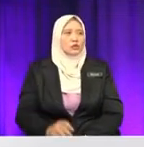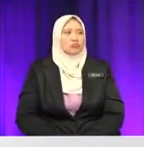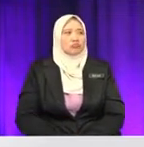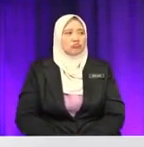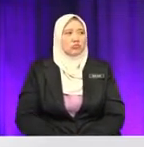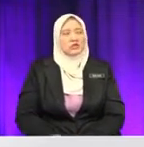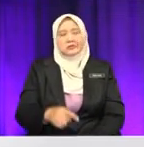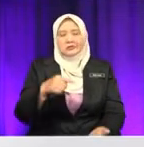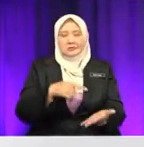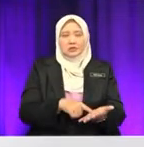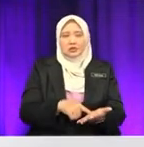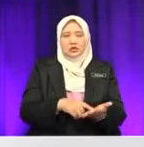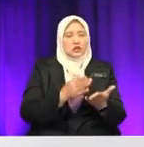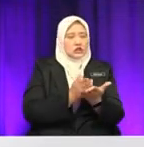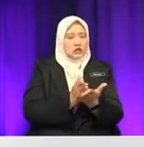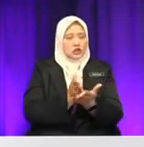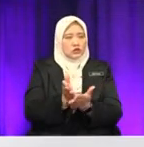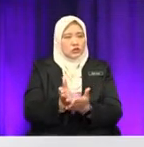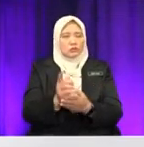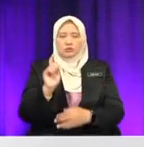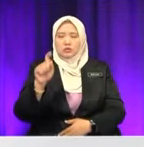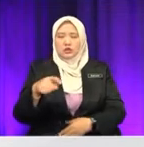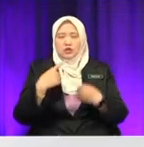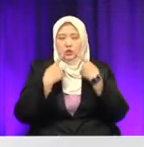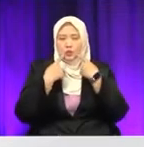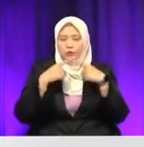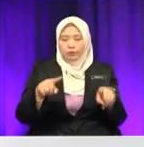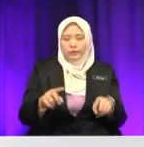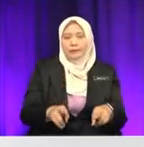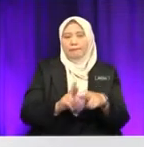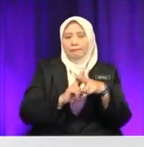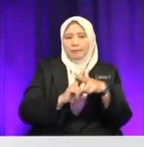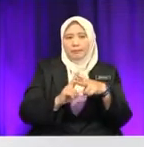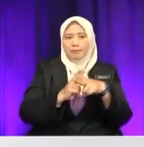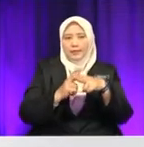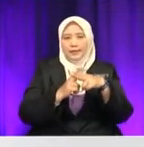it's a direct and with a short answer. Mm-hmm. So how do you answer this question, Faisal?